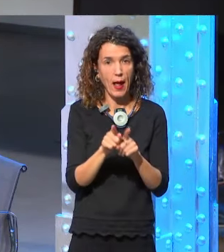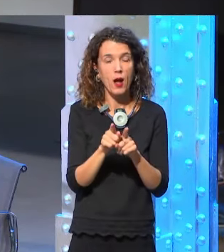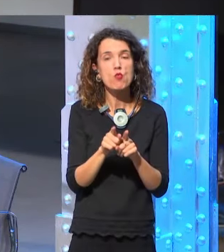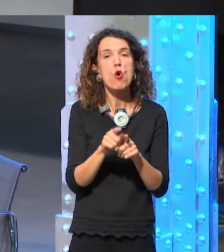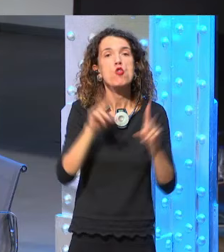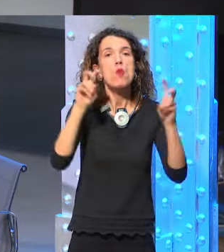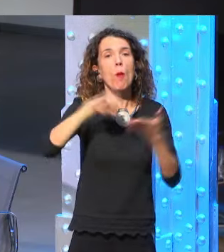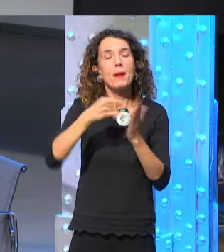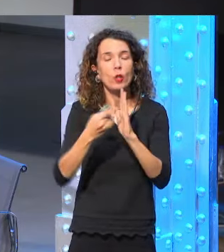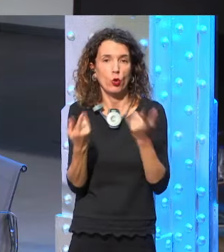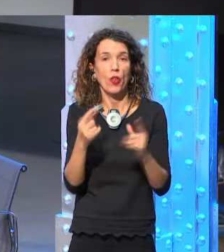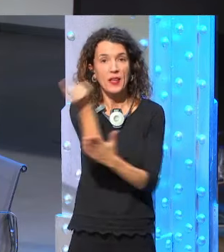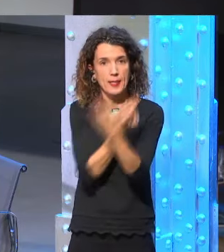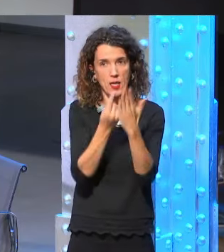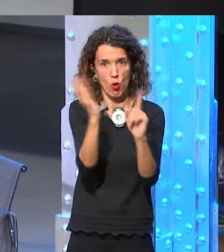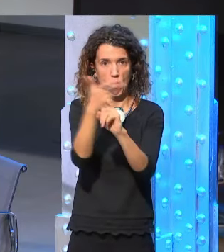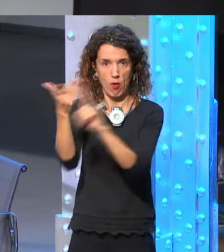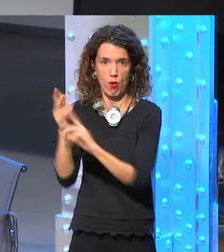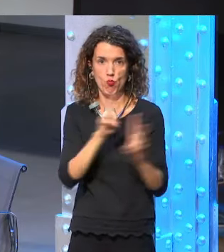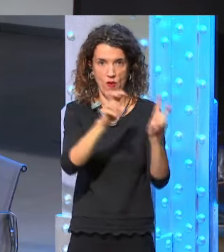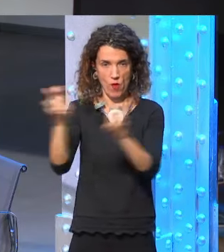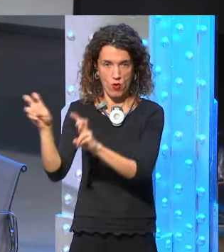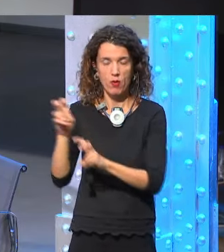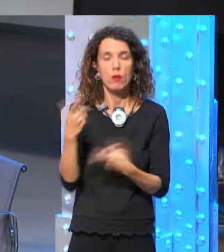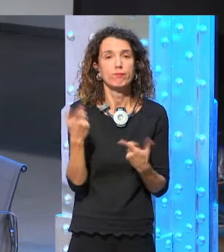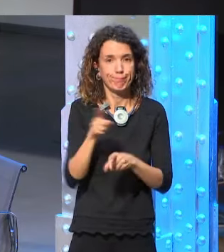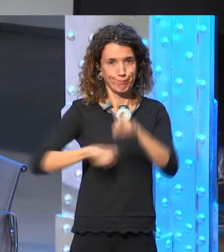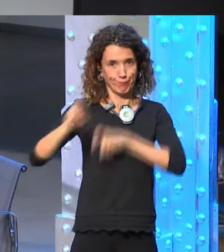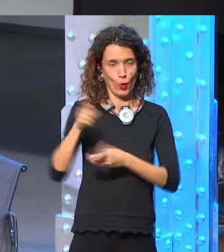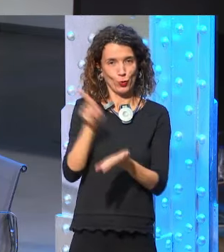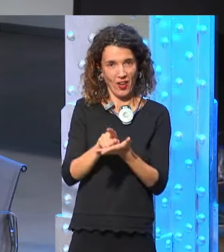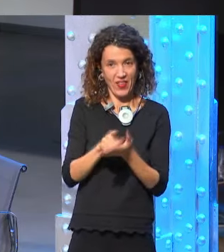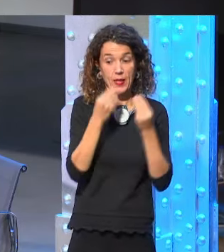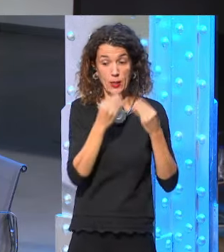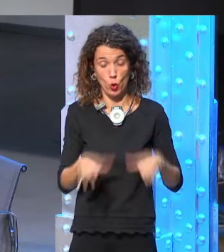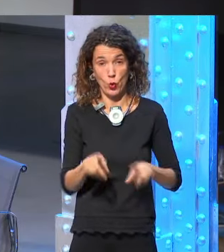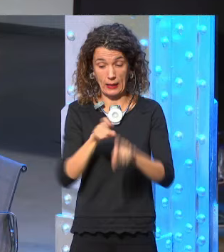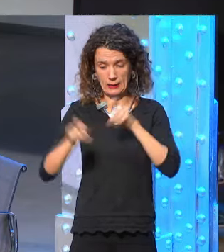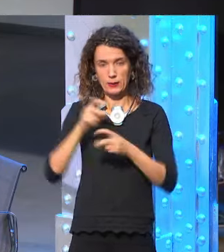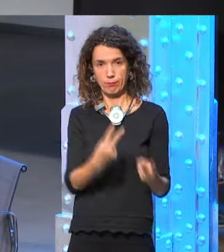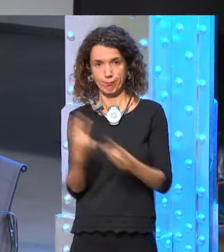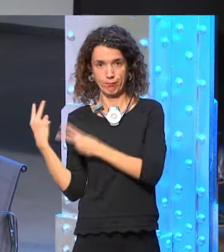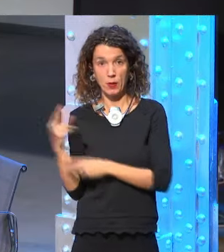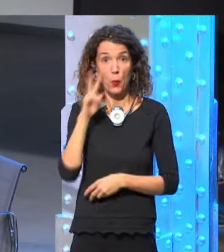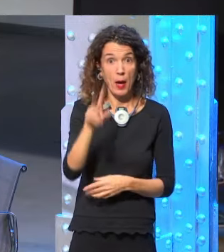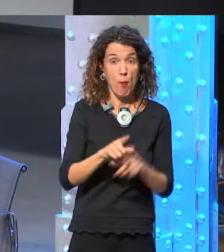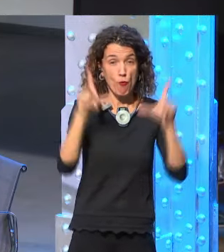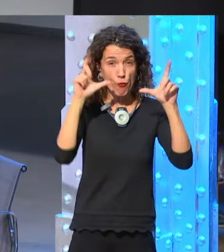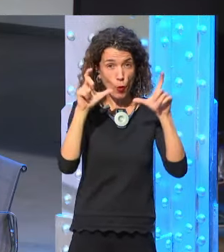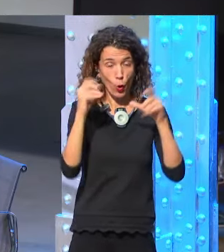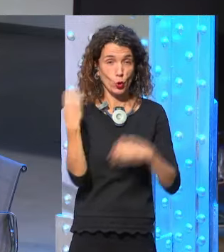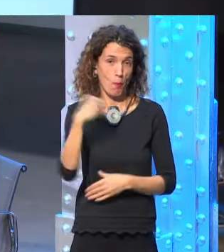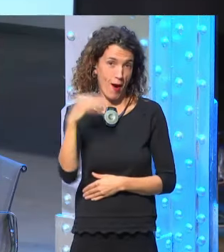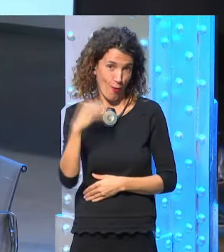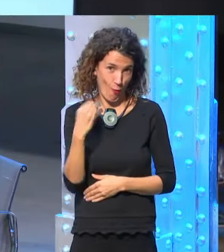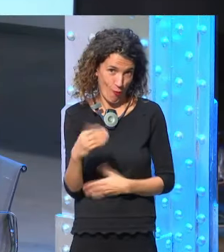Good, so now we go a bit back in history. This was a bit younger here, all still in the picture. This is Fabio Gramazio to